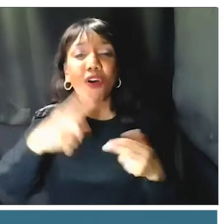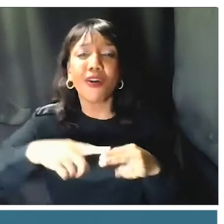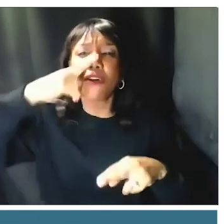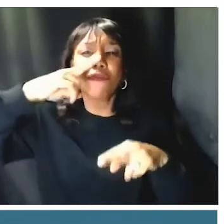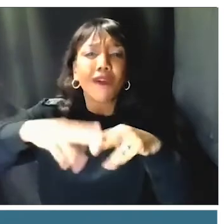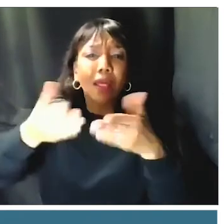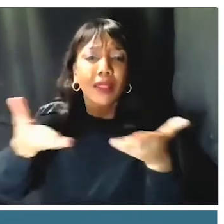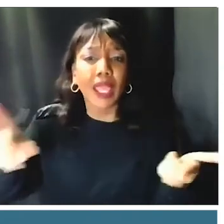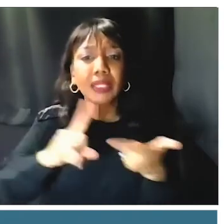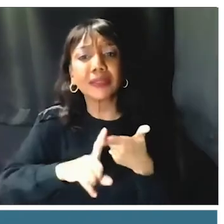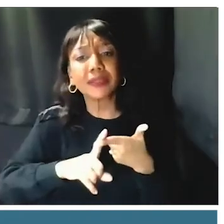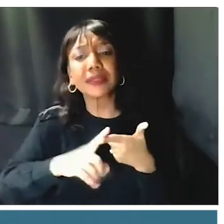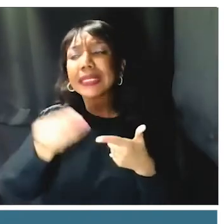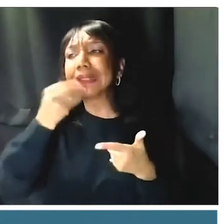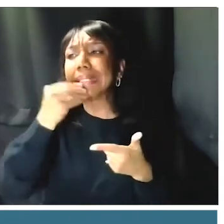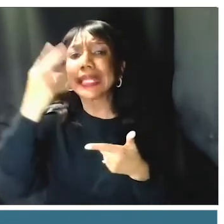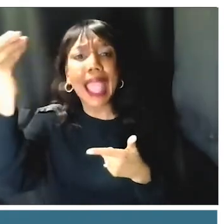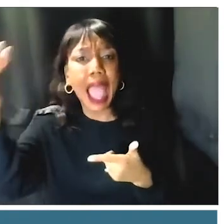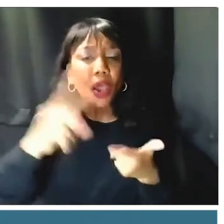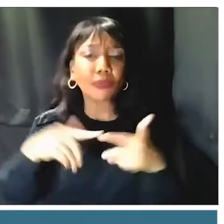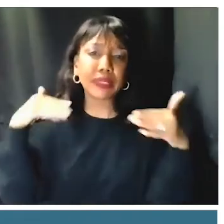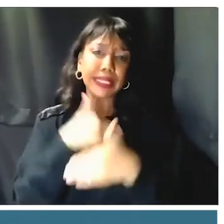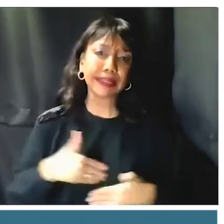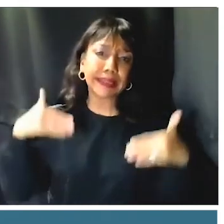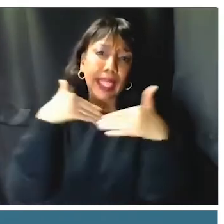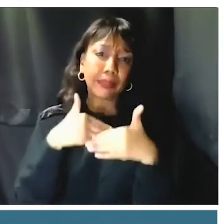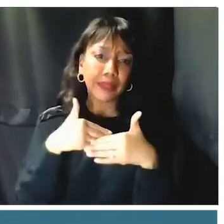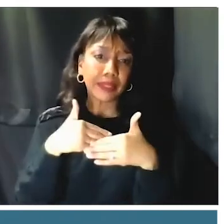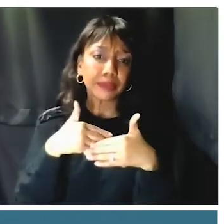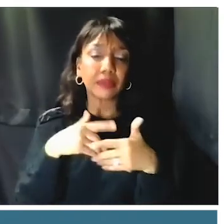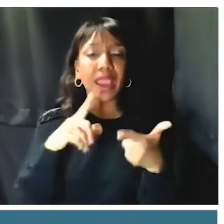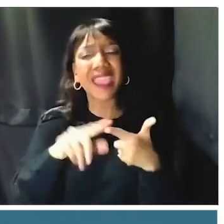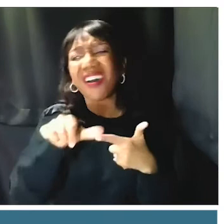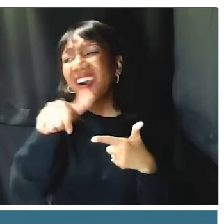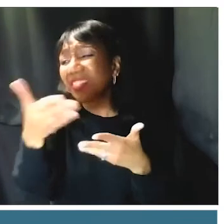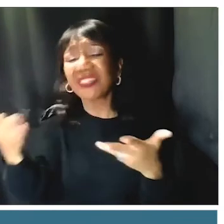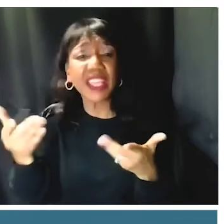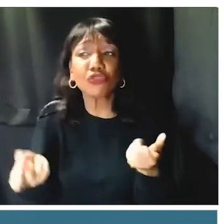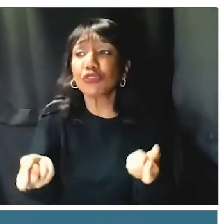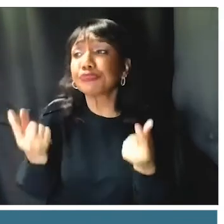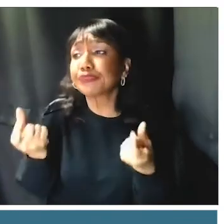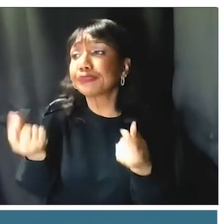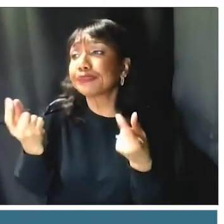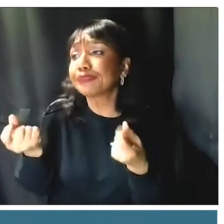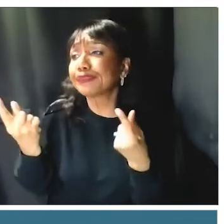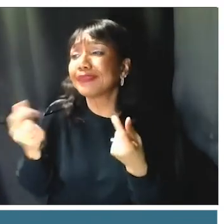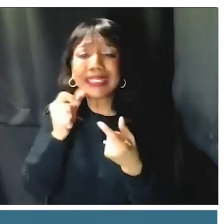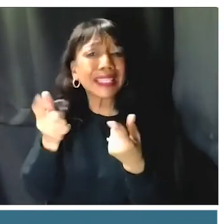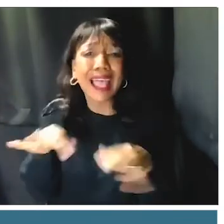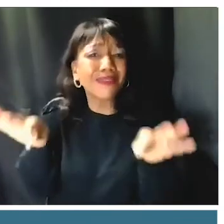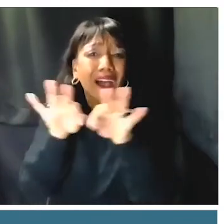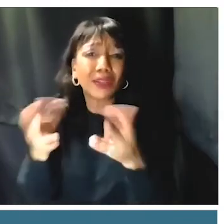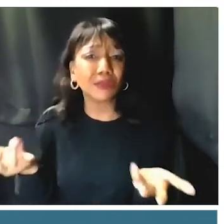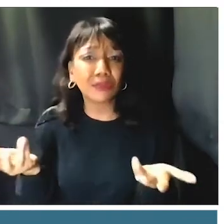non-vital expenses are personal spending, for example, recreation, dining out,